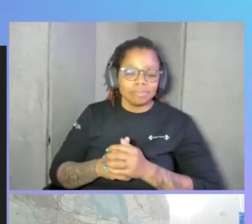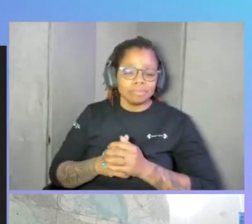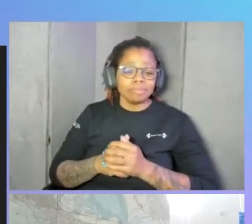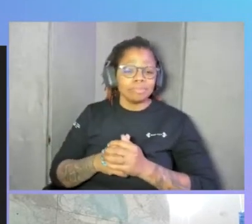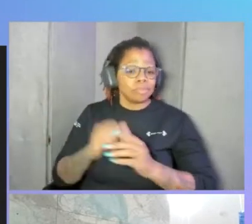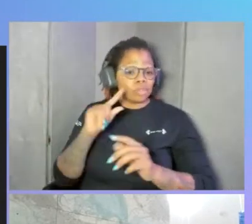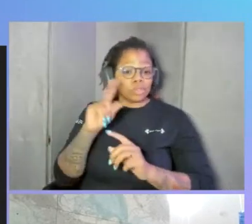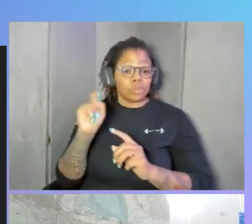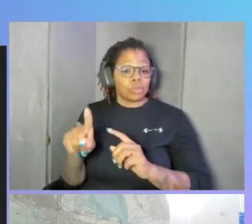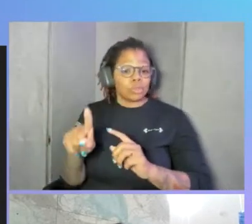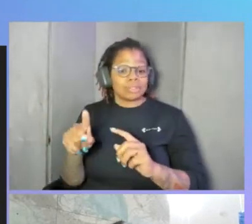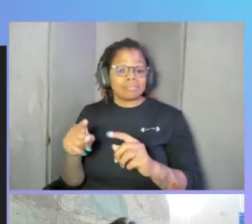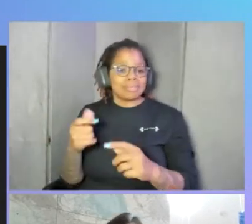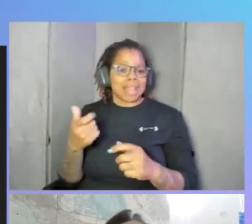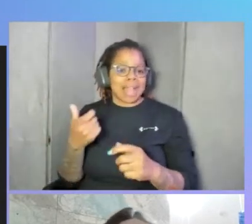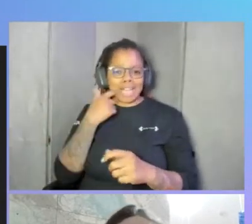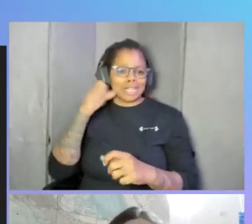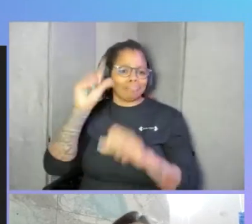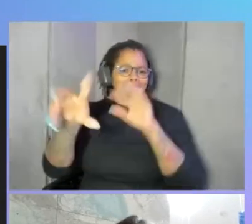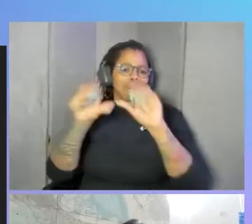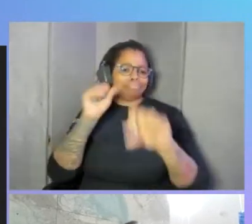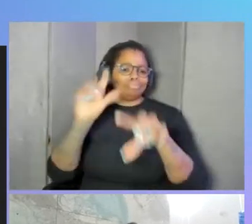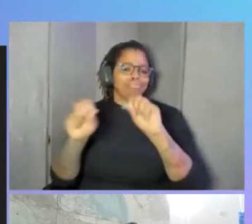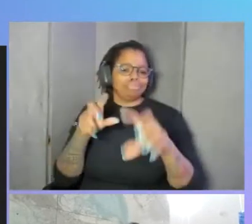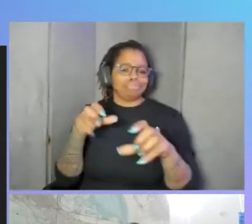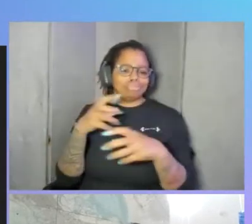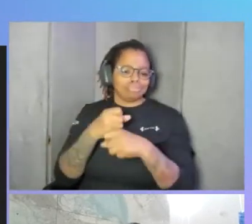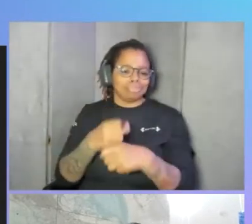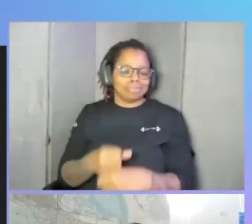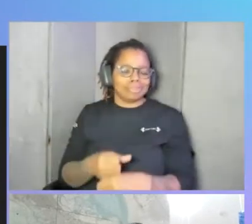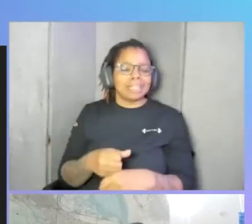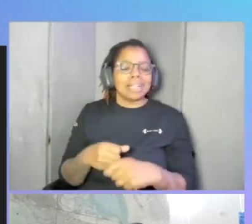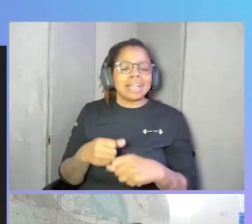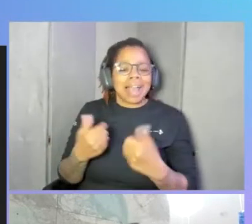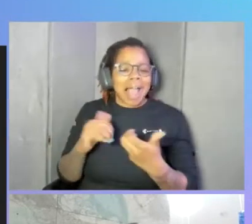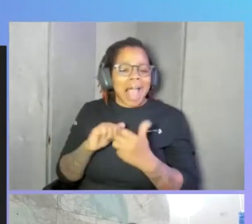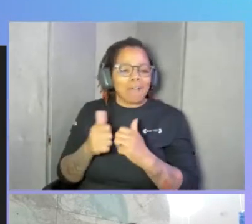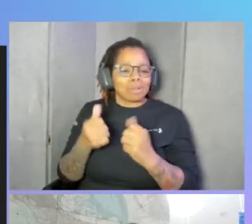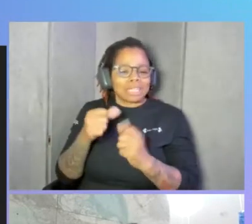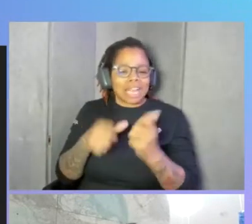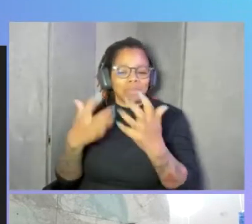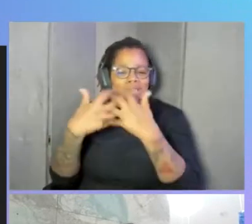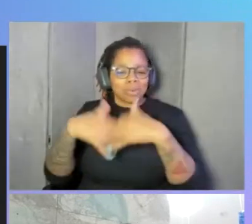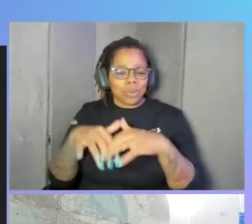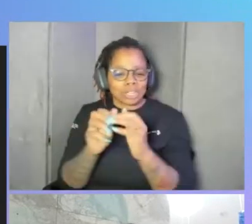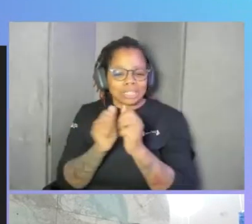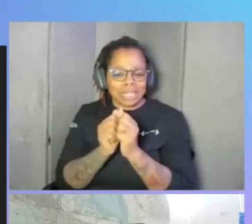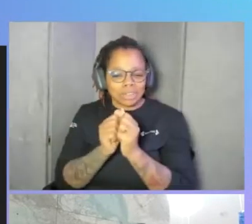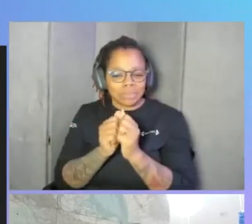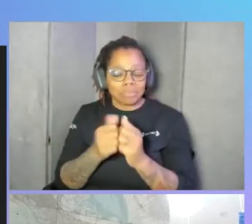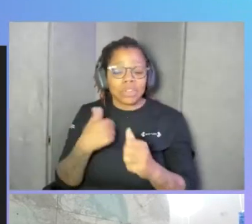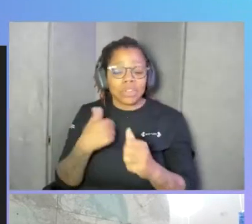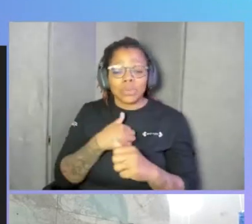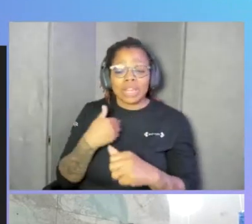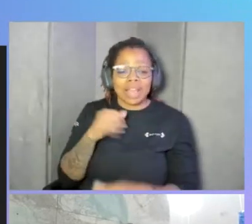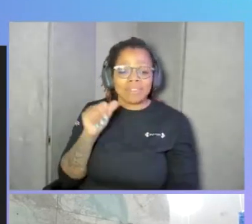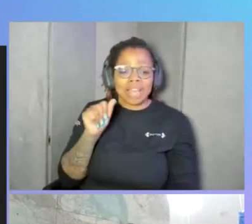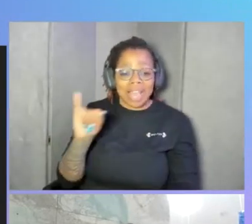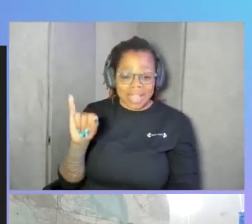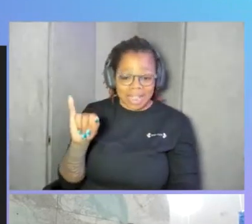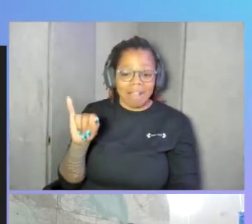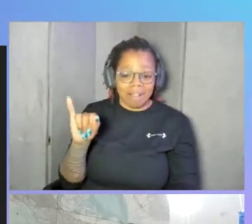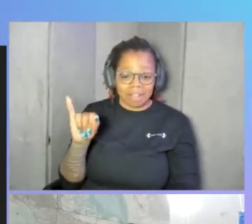I just dumped a whole ton of acronyms on you. How does it all work together? Well, we've got AI, which is the